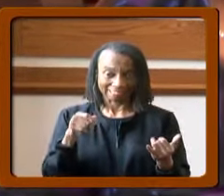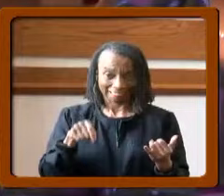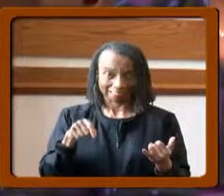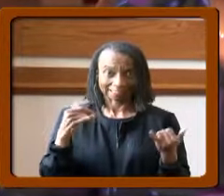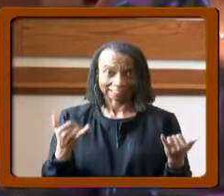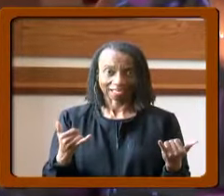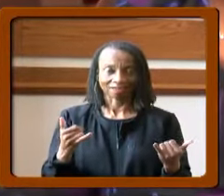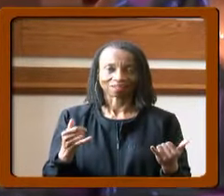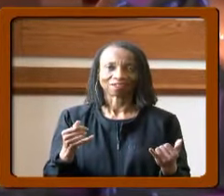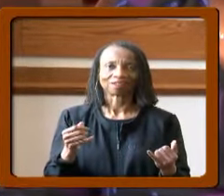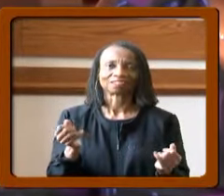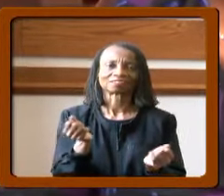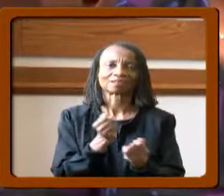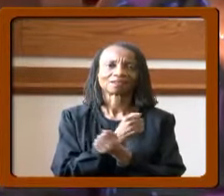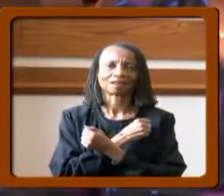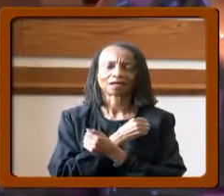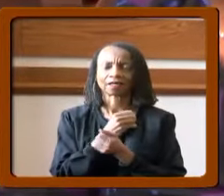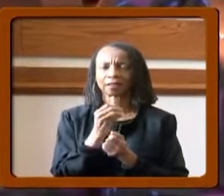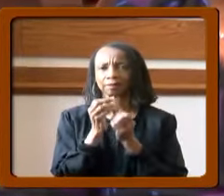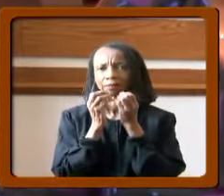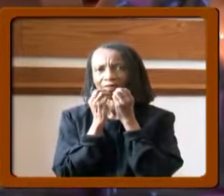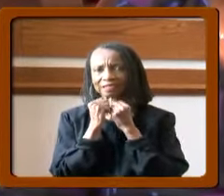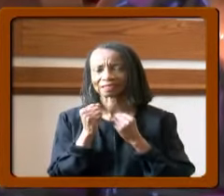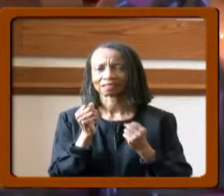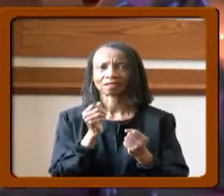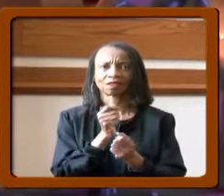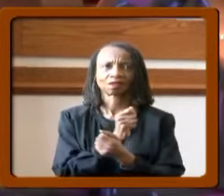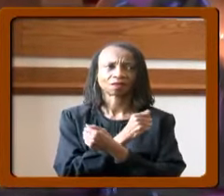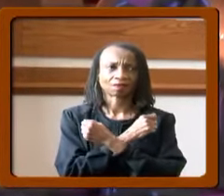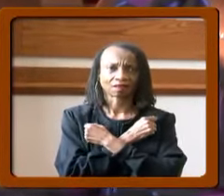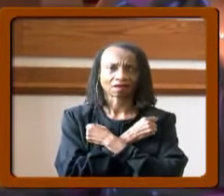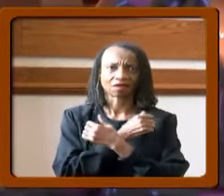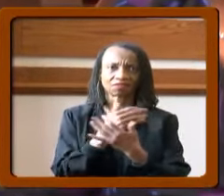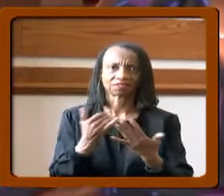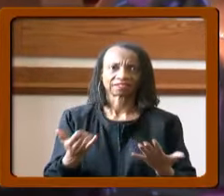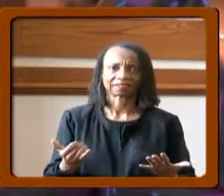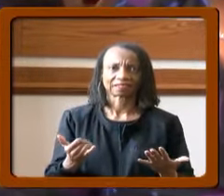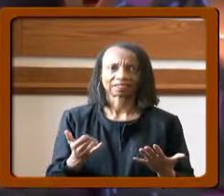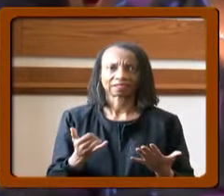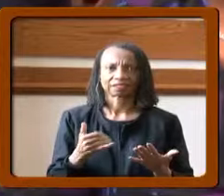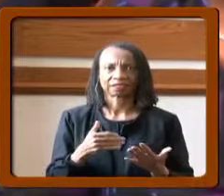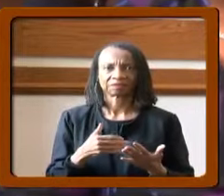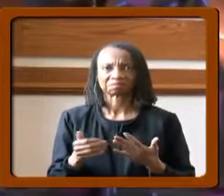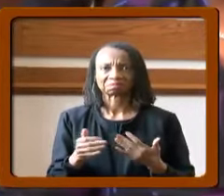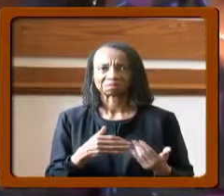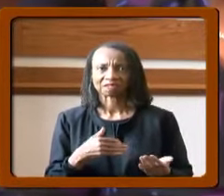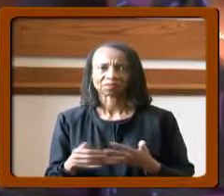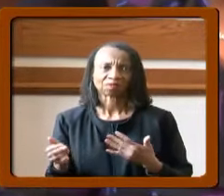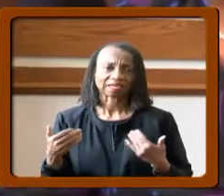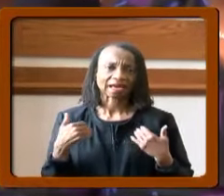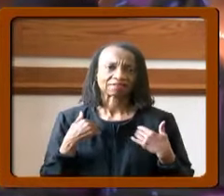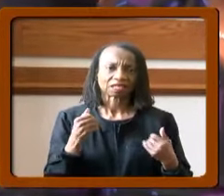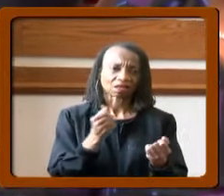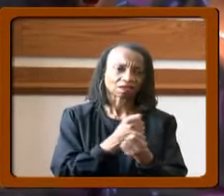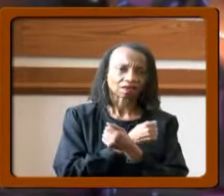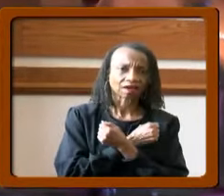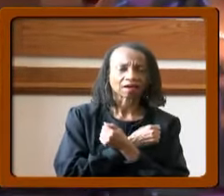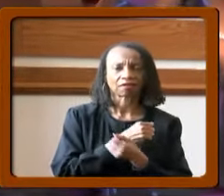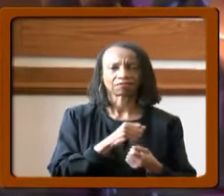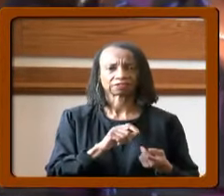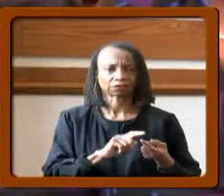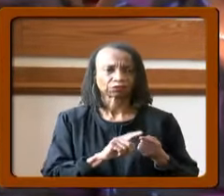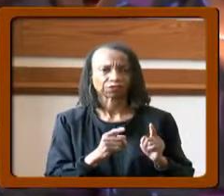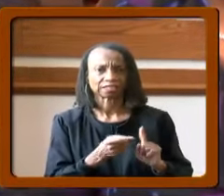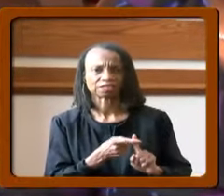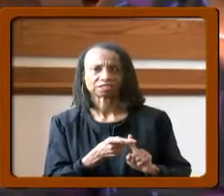is love, sweet love. Whatever we may lack in love and compassion, in friendship, in knowledge,